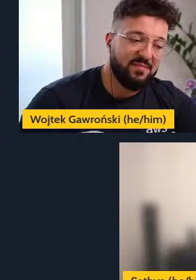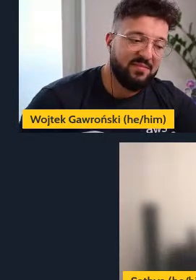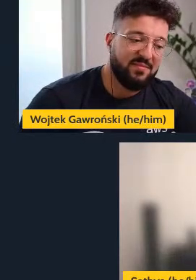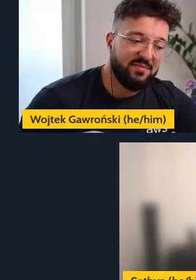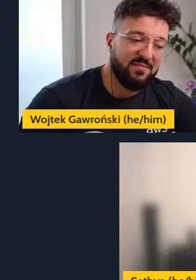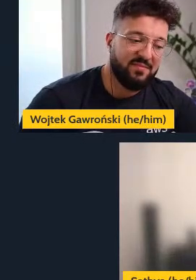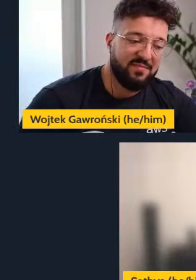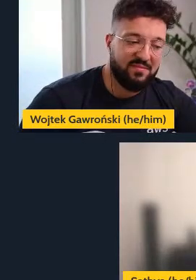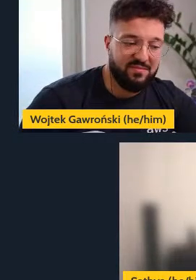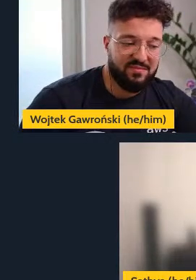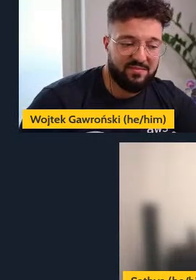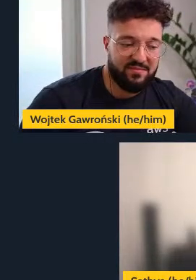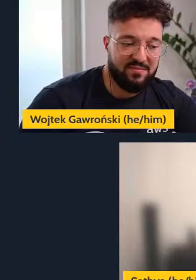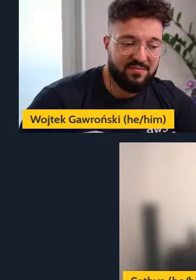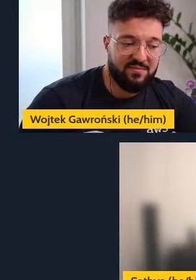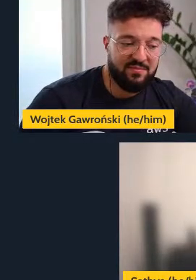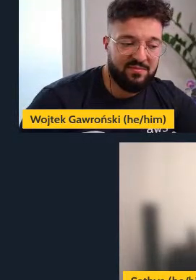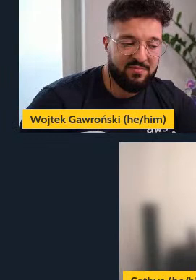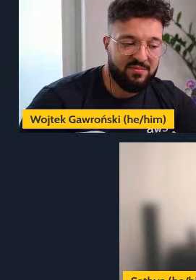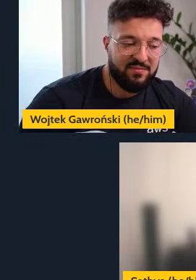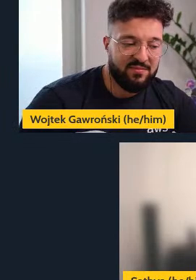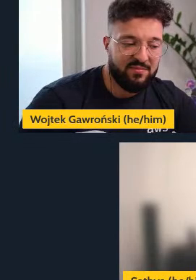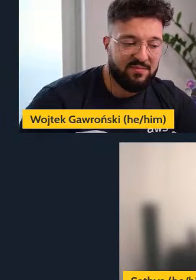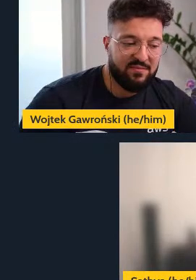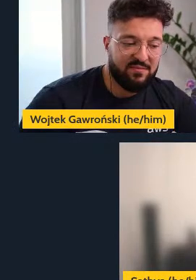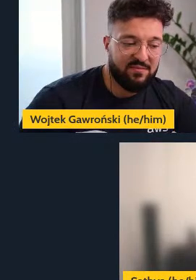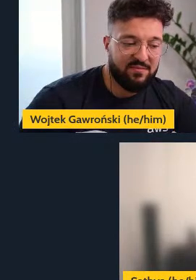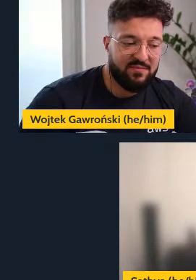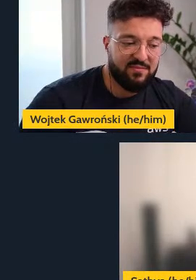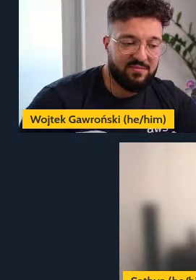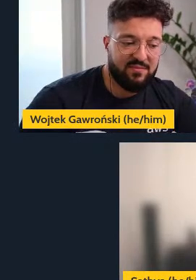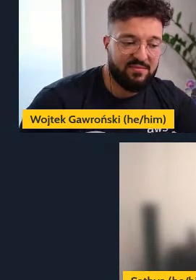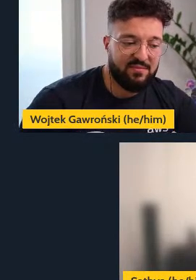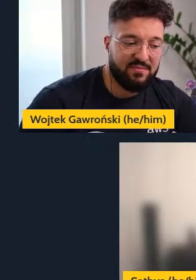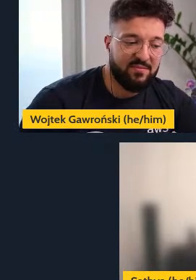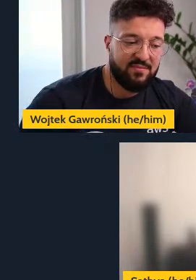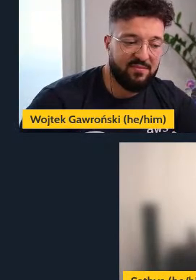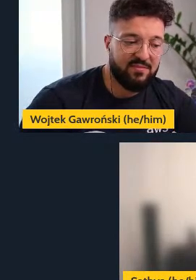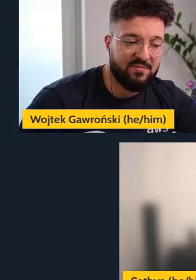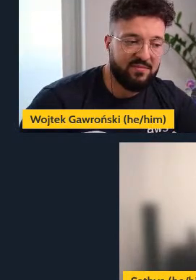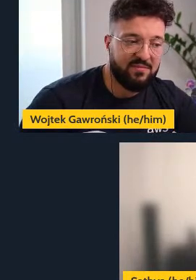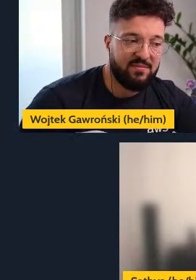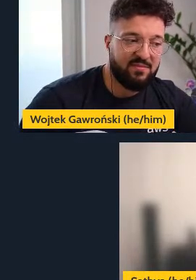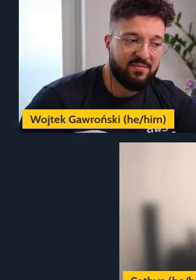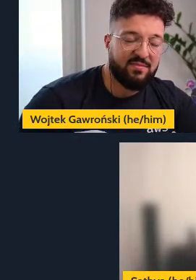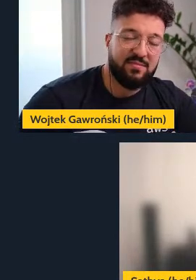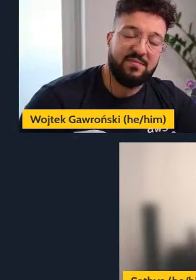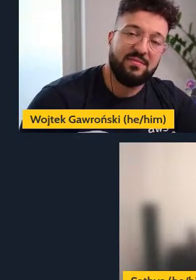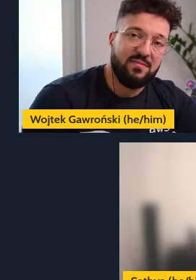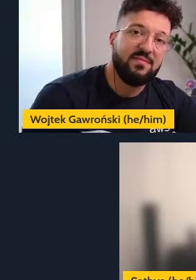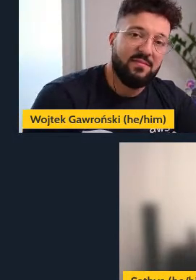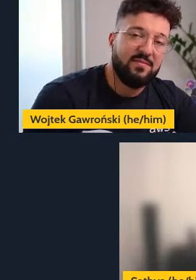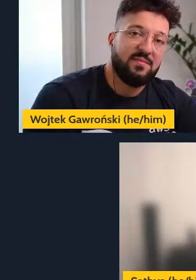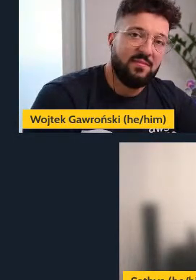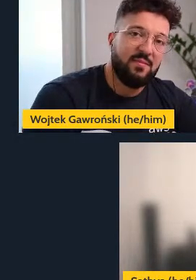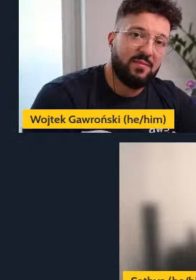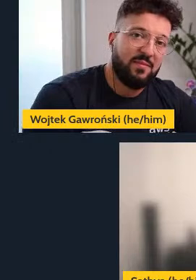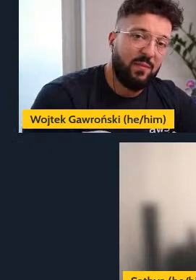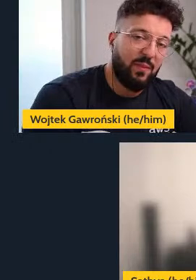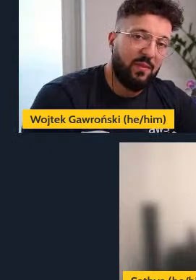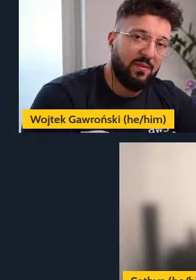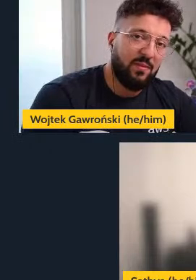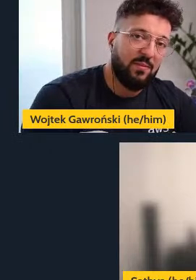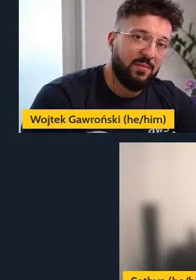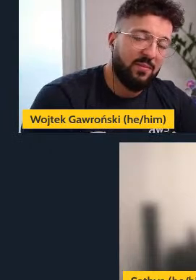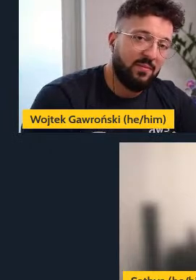things goes unseen behind release. I mean, you can go to the release notes and see the contributors, but that's